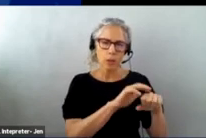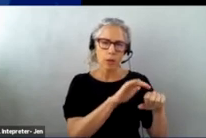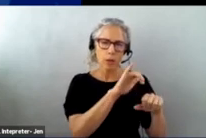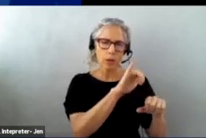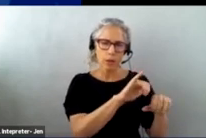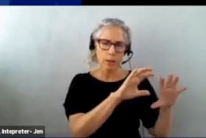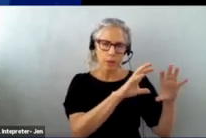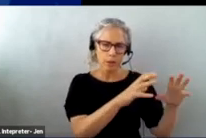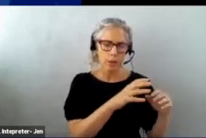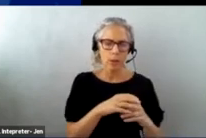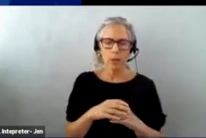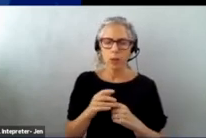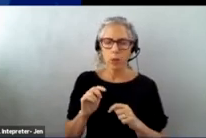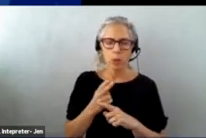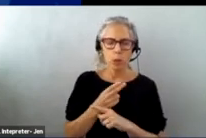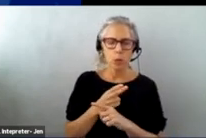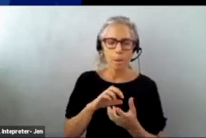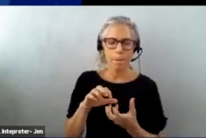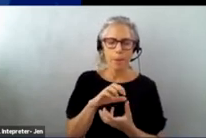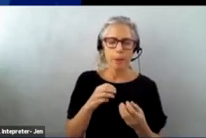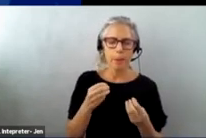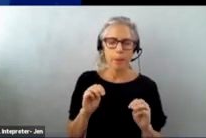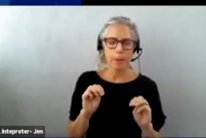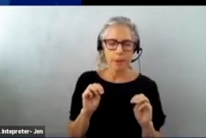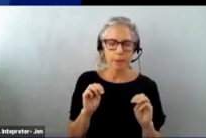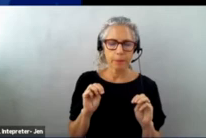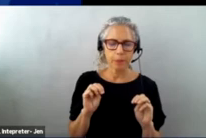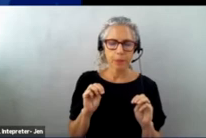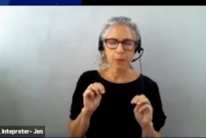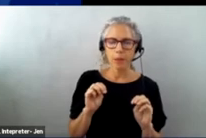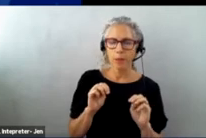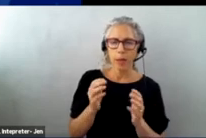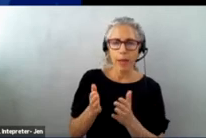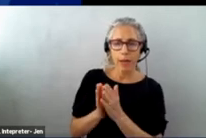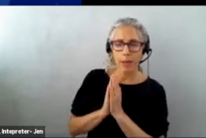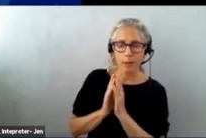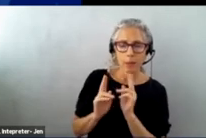to use mixed methods. So asking people,